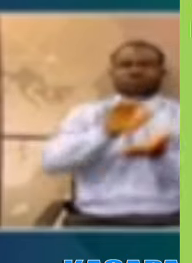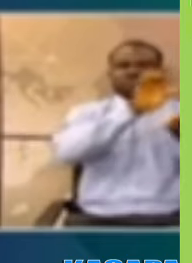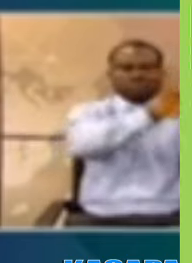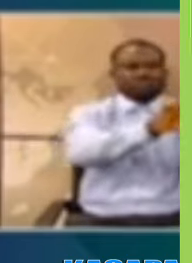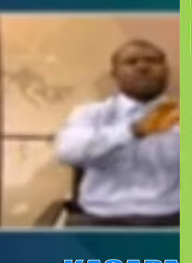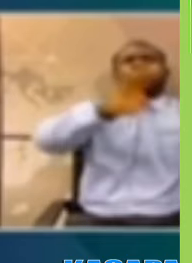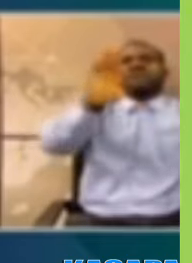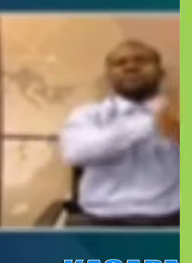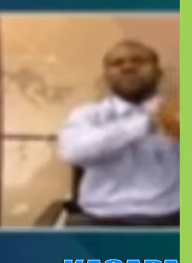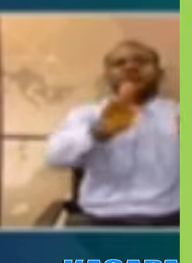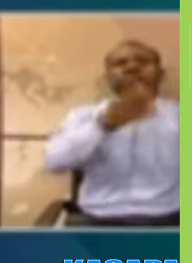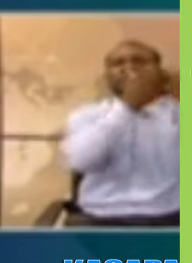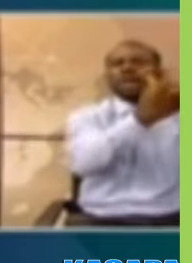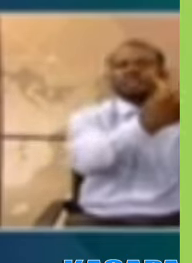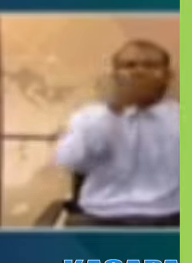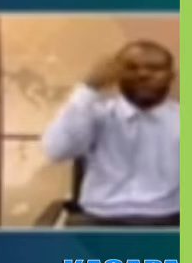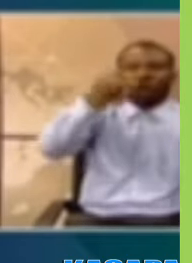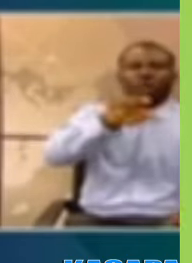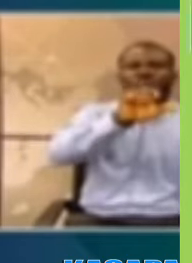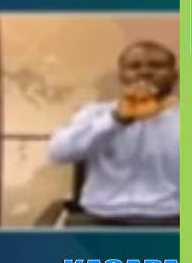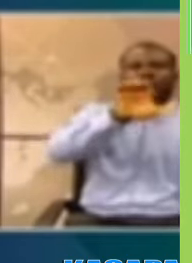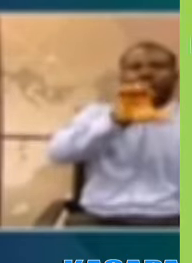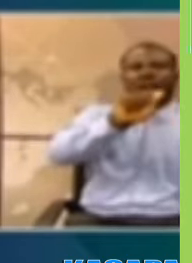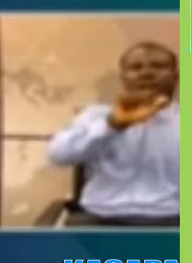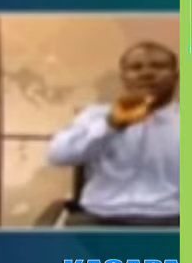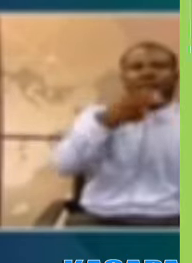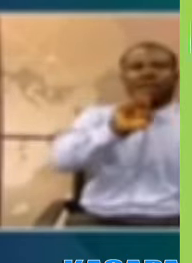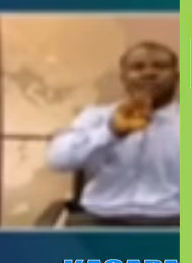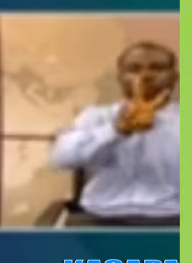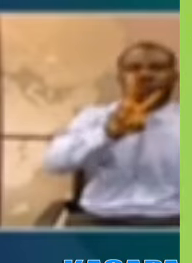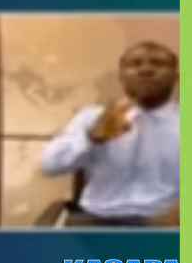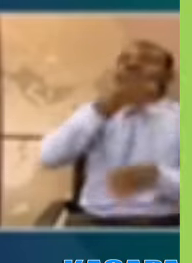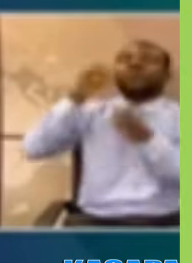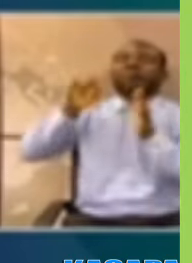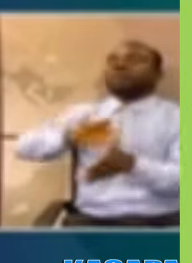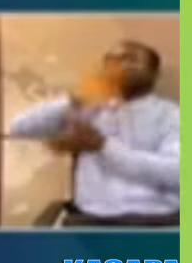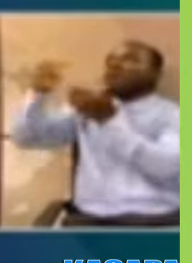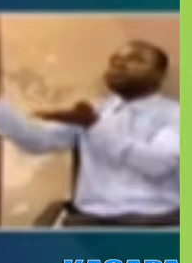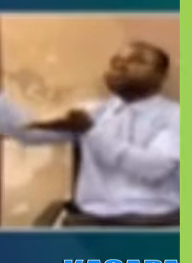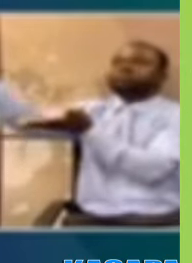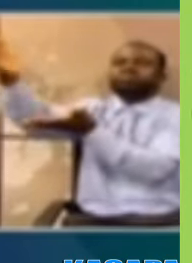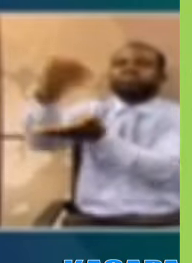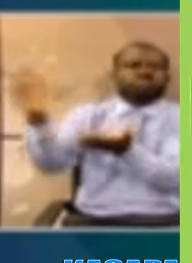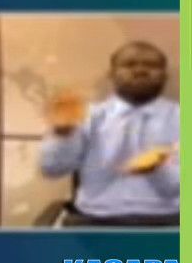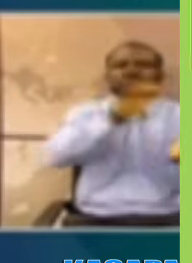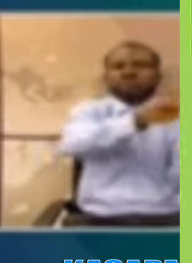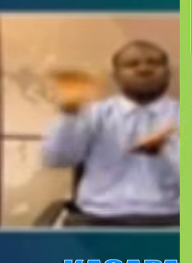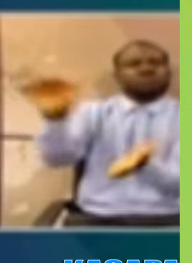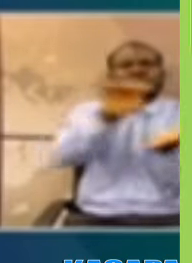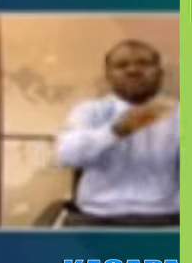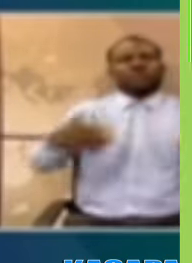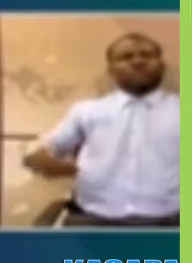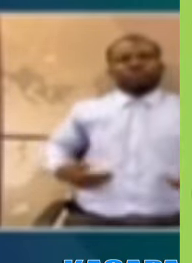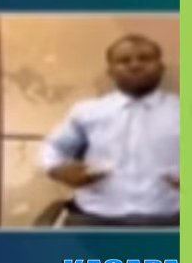board. Yabia factory home. If you are found no by any in our Wamatia, Wamatia co factory home, Yafa Mabuna more area home,